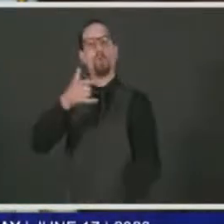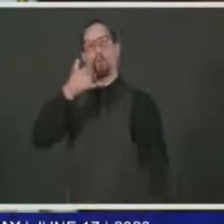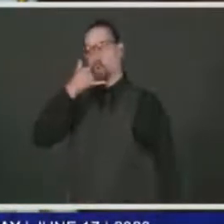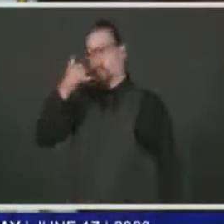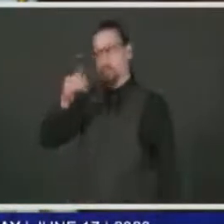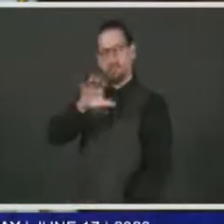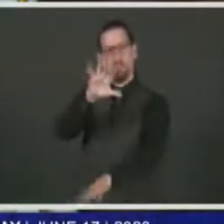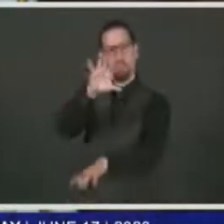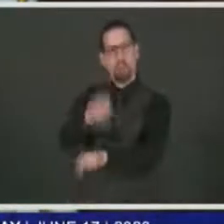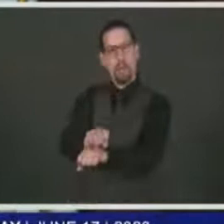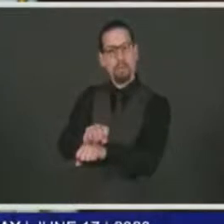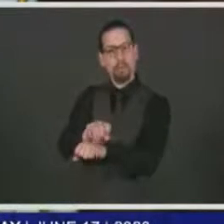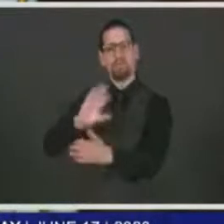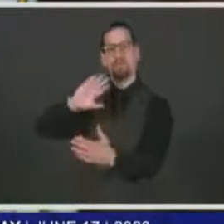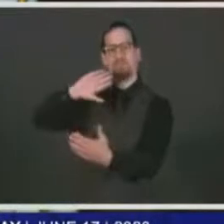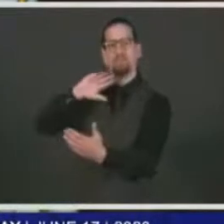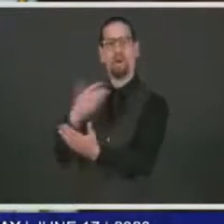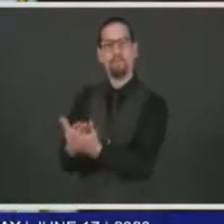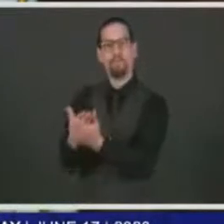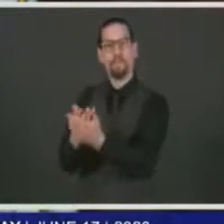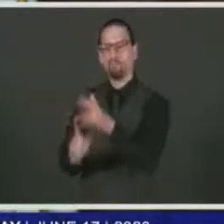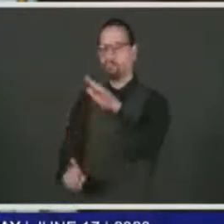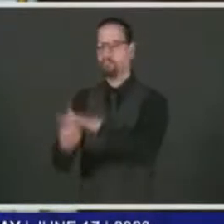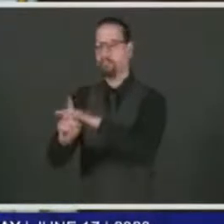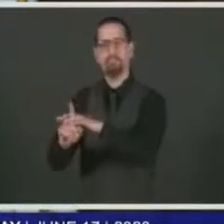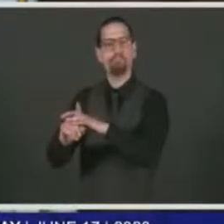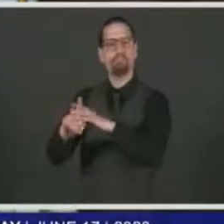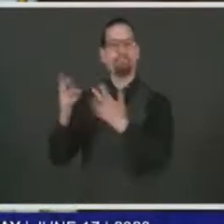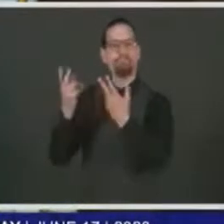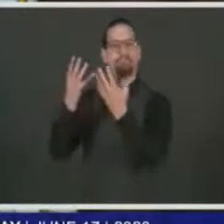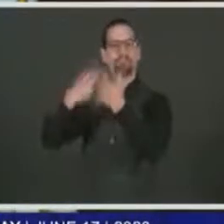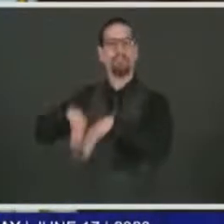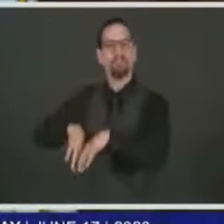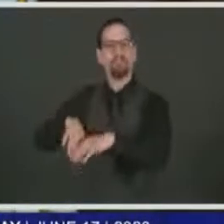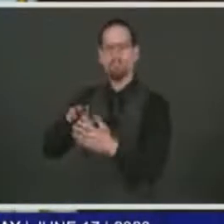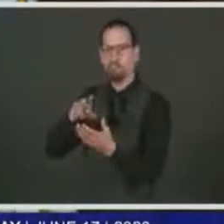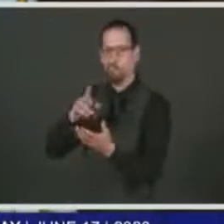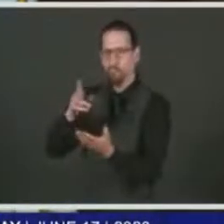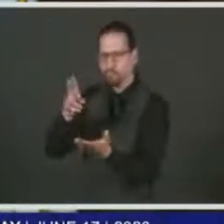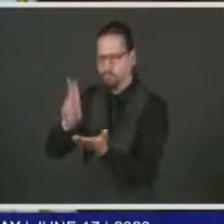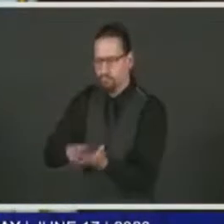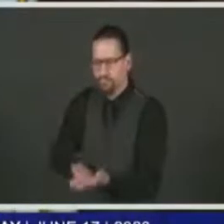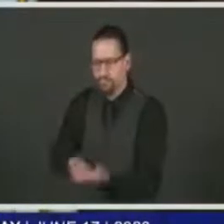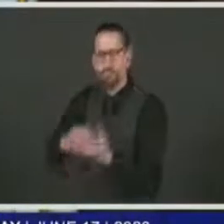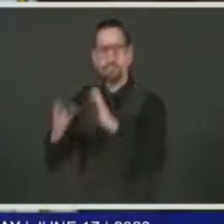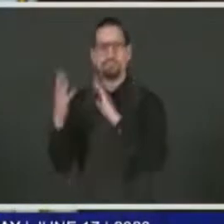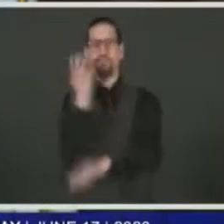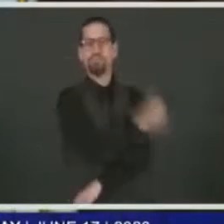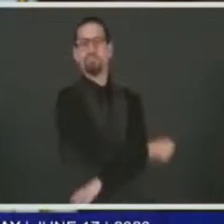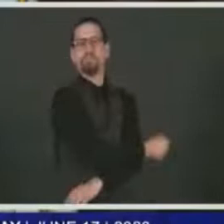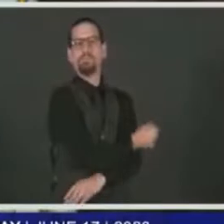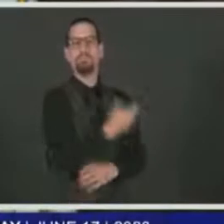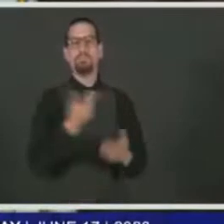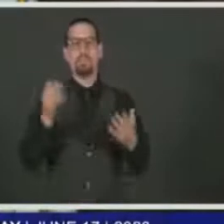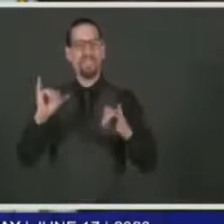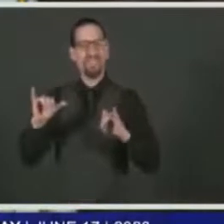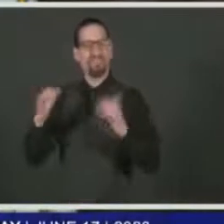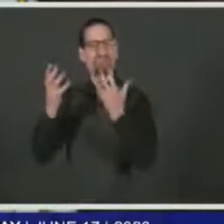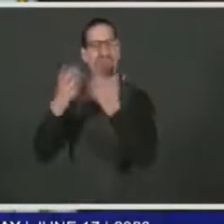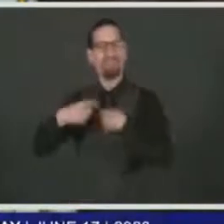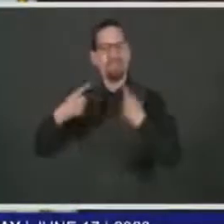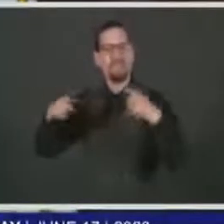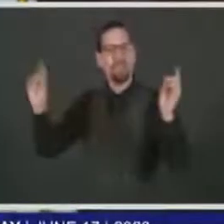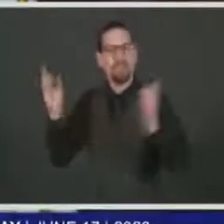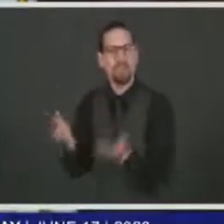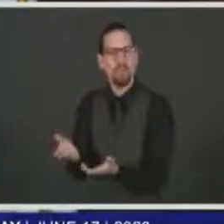So, you know, I think these are just a few examples, and I'm not going to go on and on, but I offer them to say